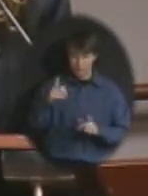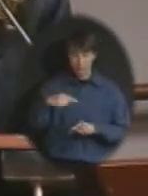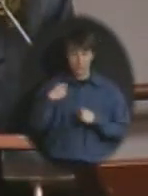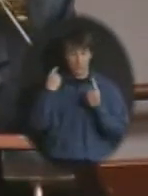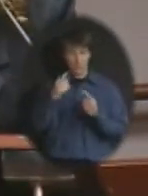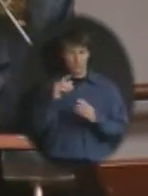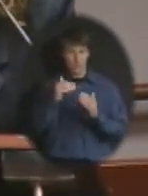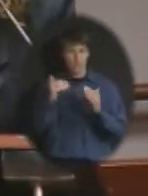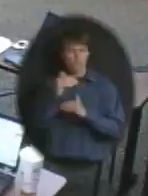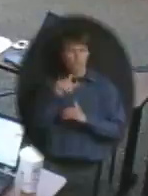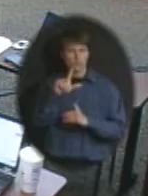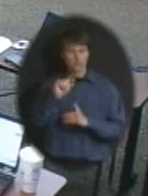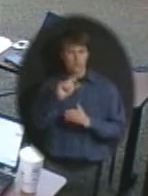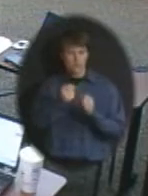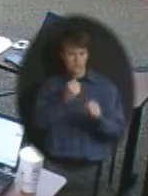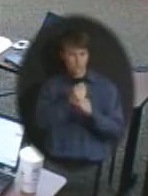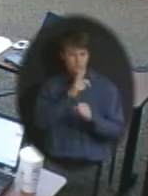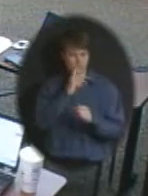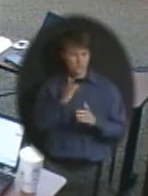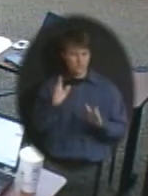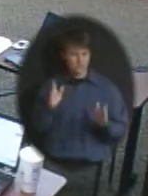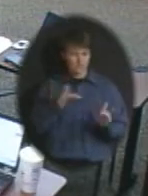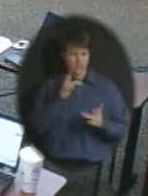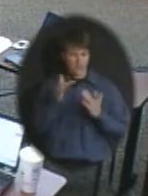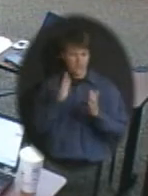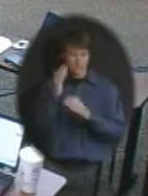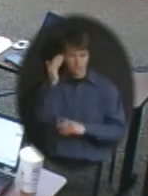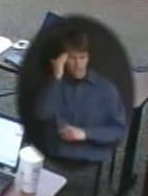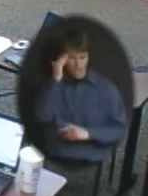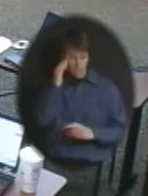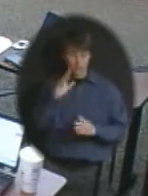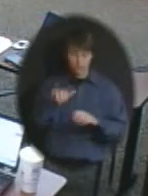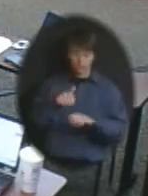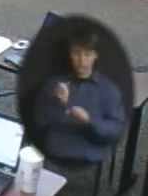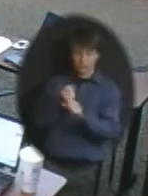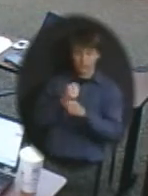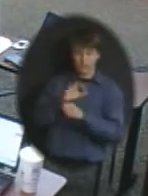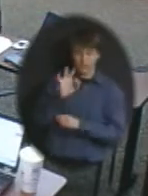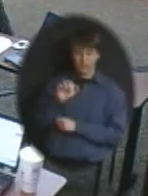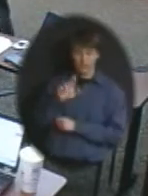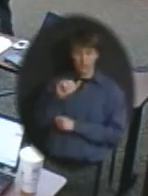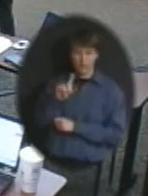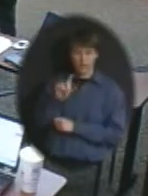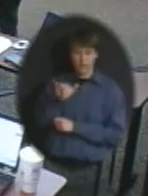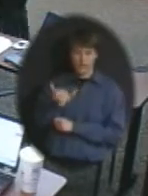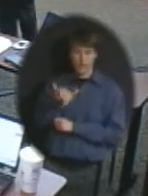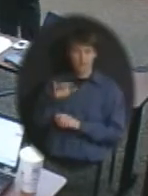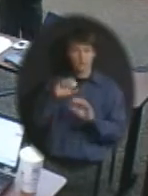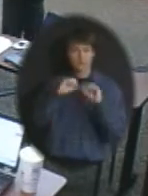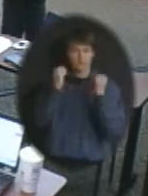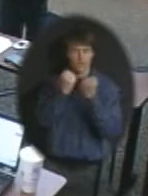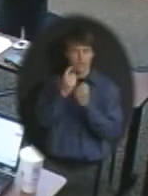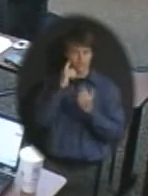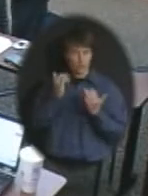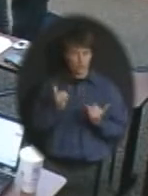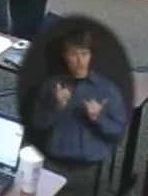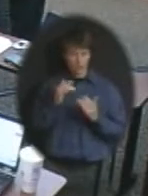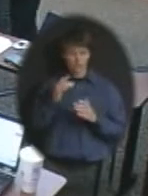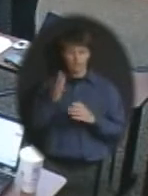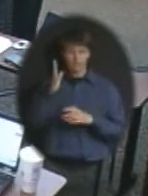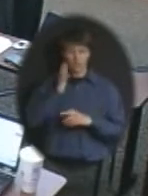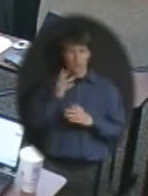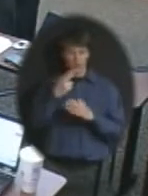her knowledge and excitement of learning. She created the Faraday Society at Olathe North High School for current and former high school students to present